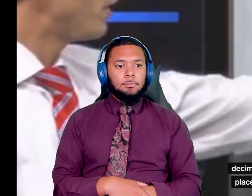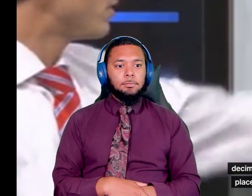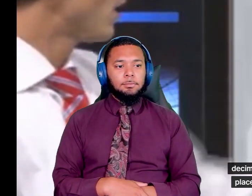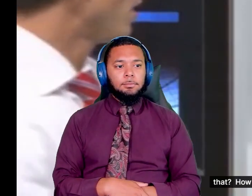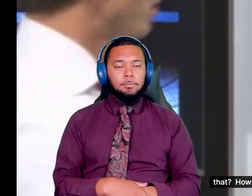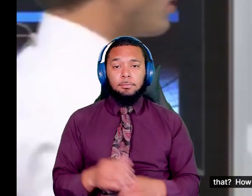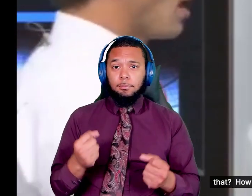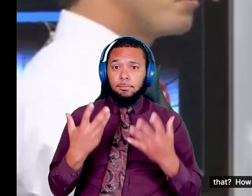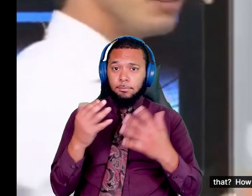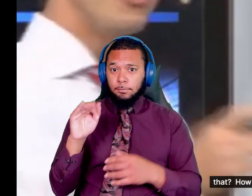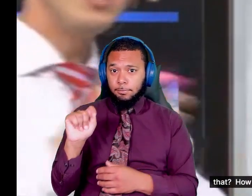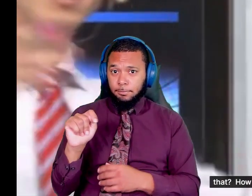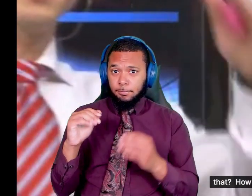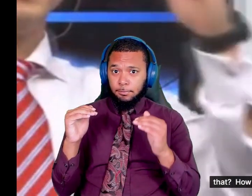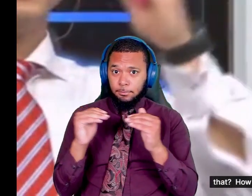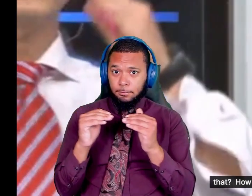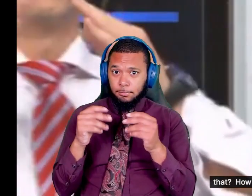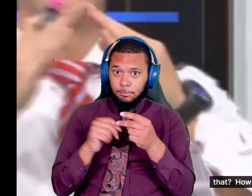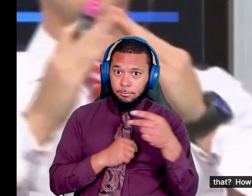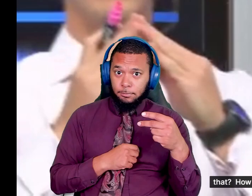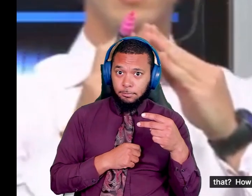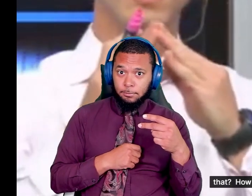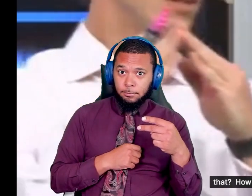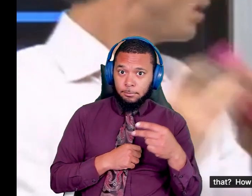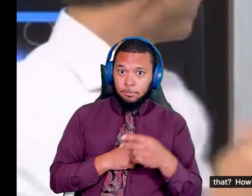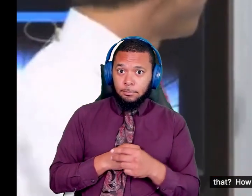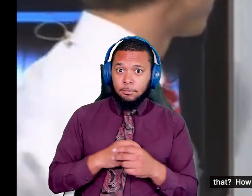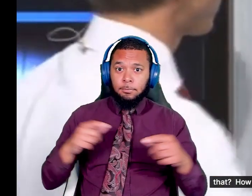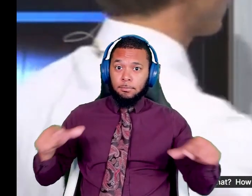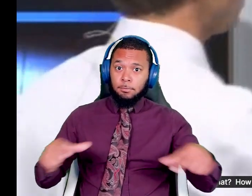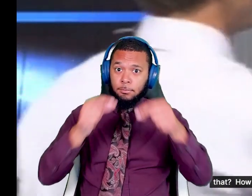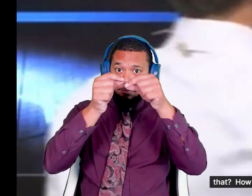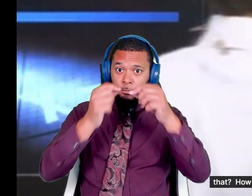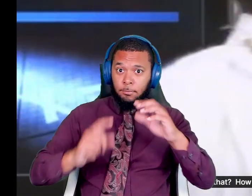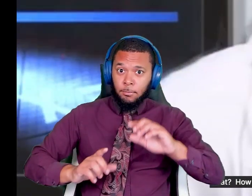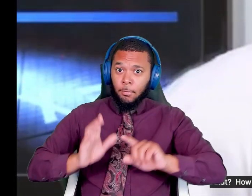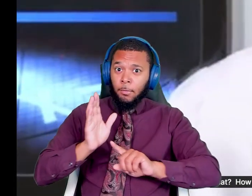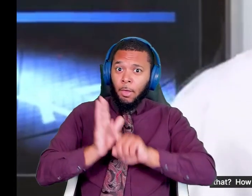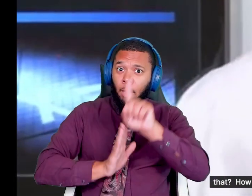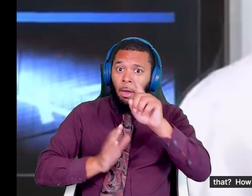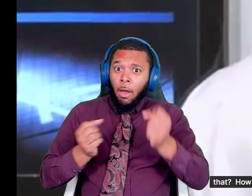How many feet is that? How many feet is the Tour Eiffel?